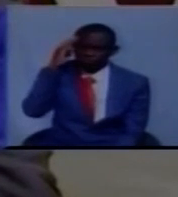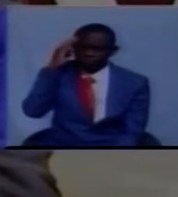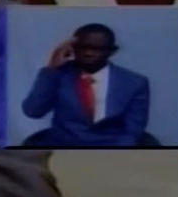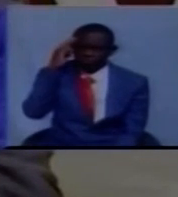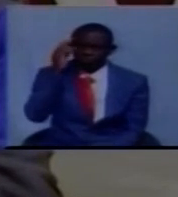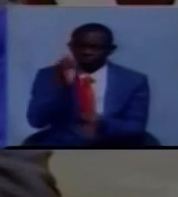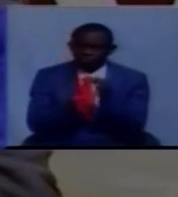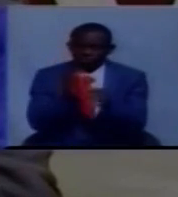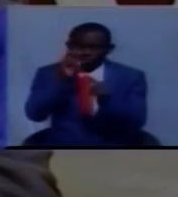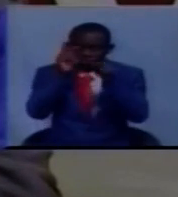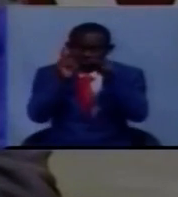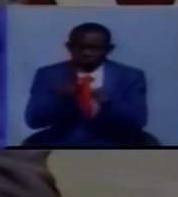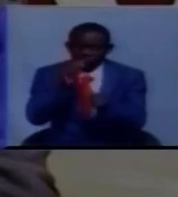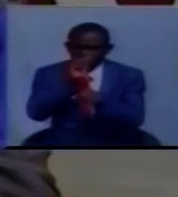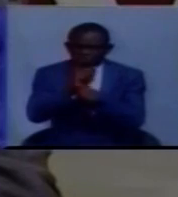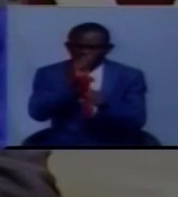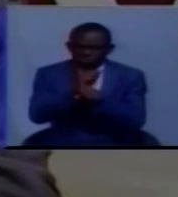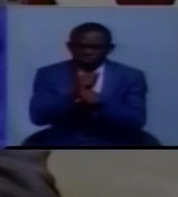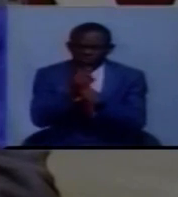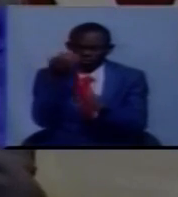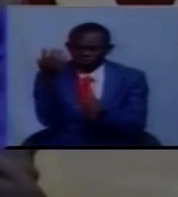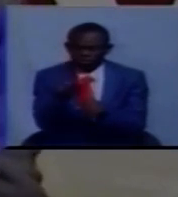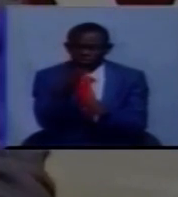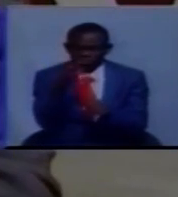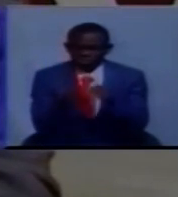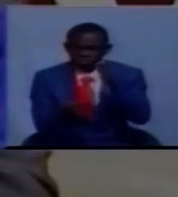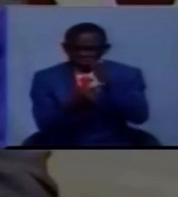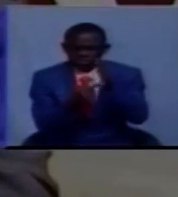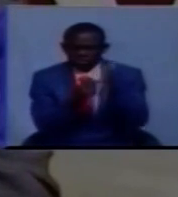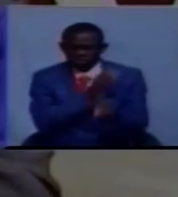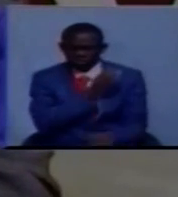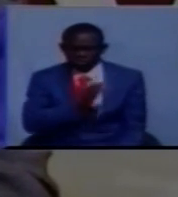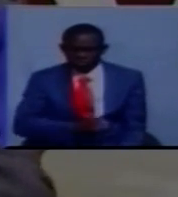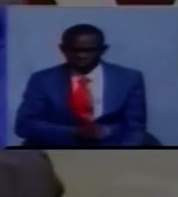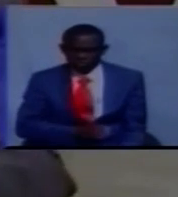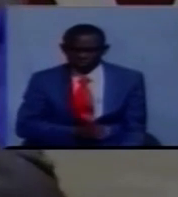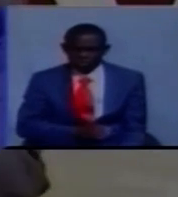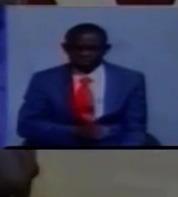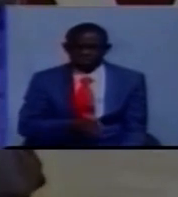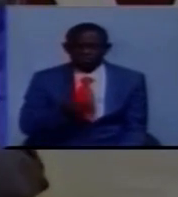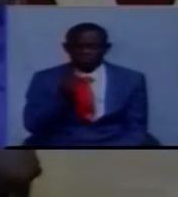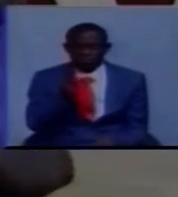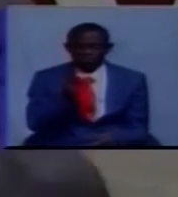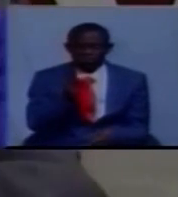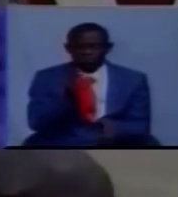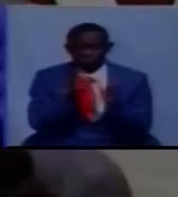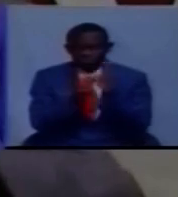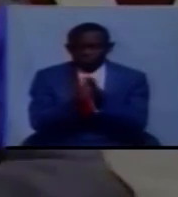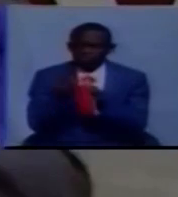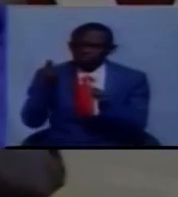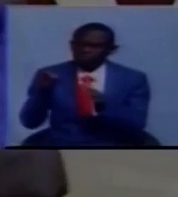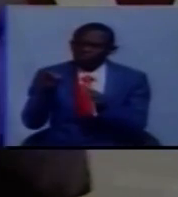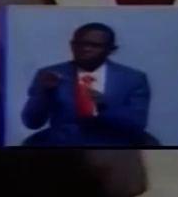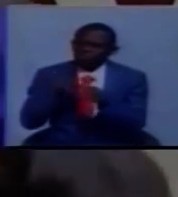an end, that person should be deemed to be, unless they are professionals like yourselves who would like to just be harassing